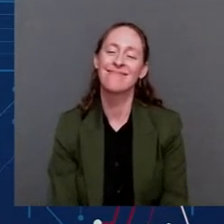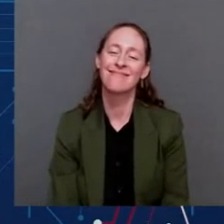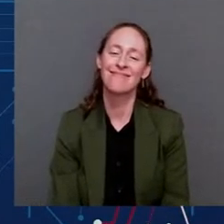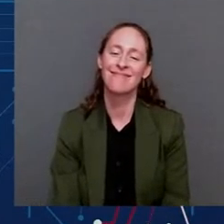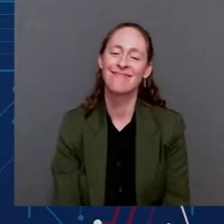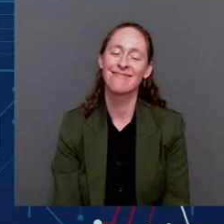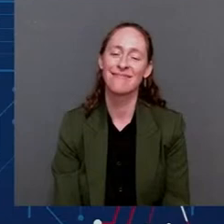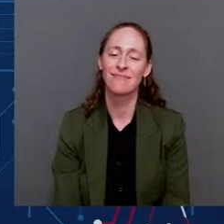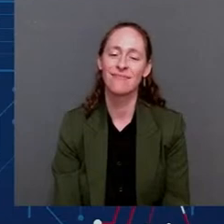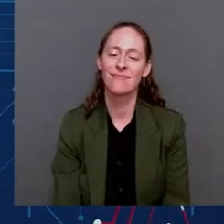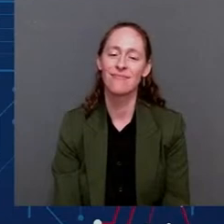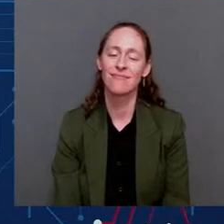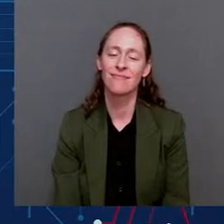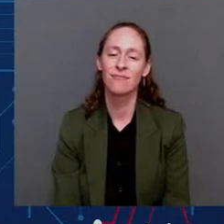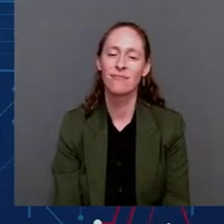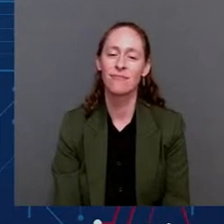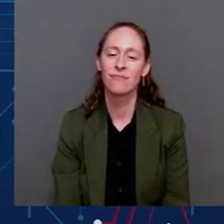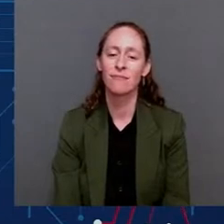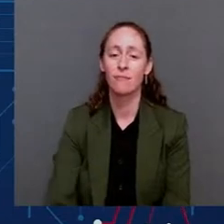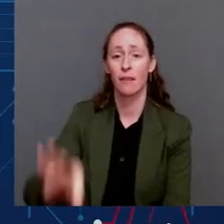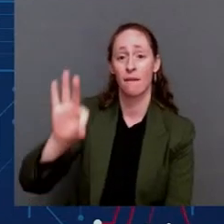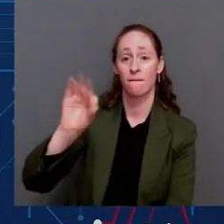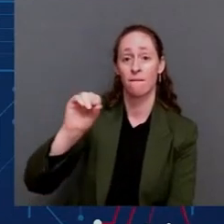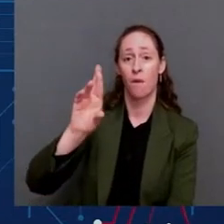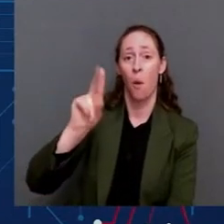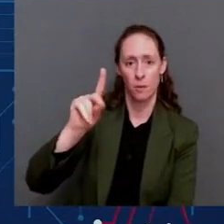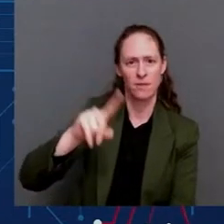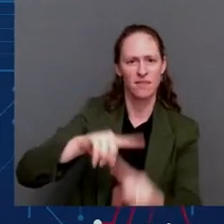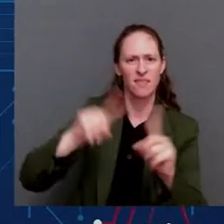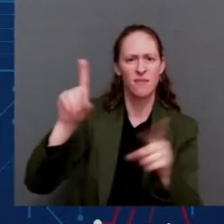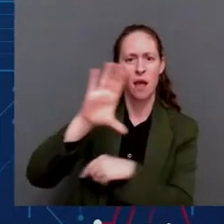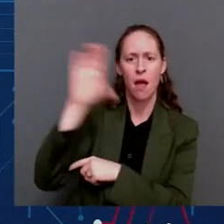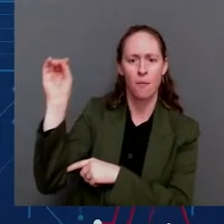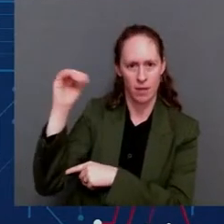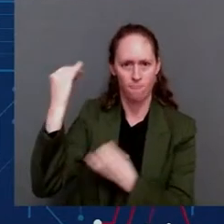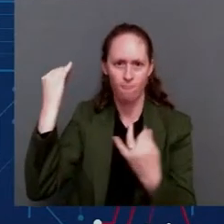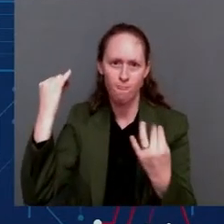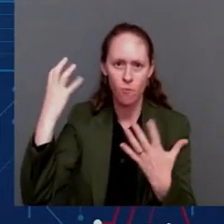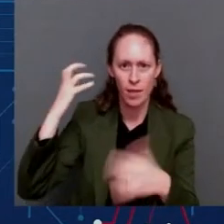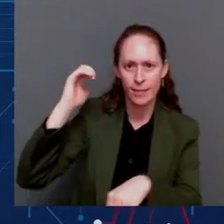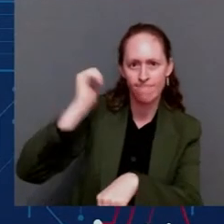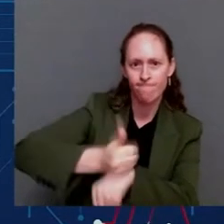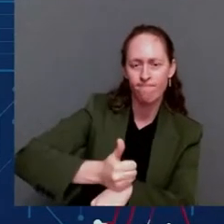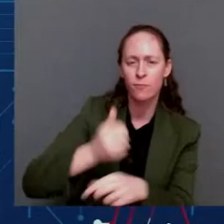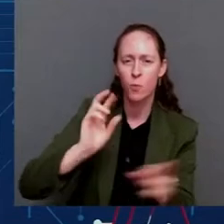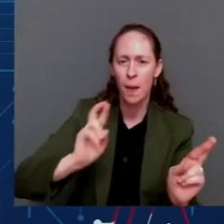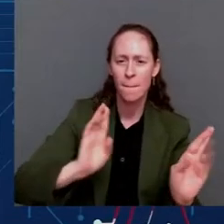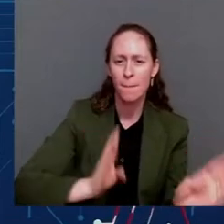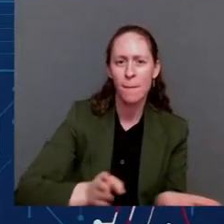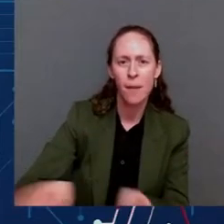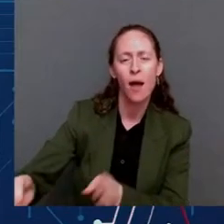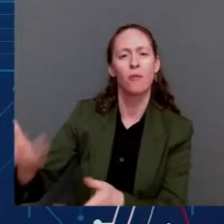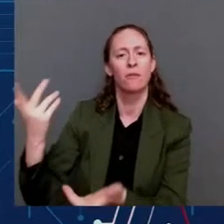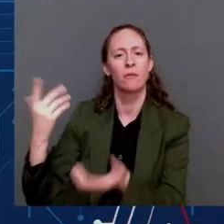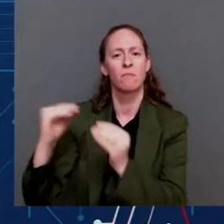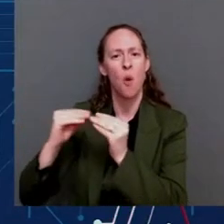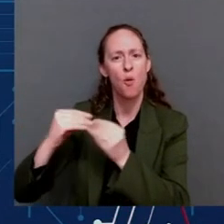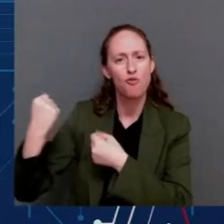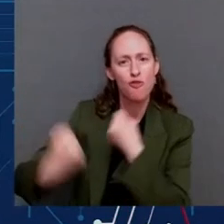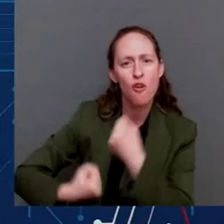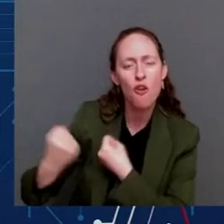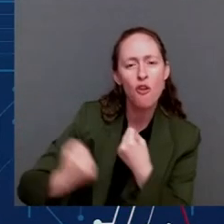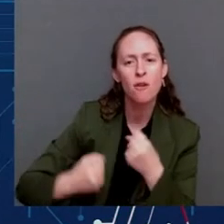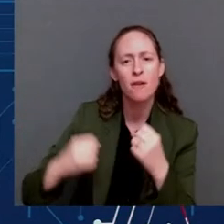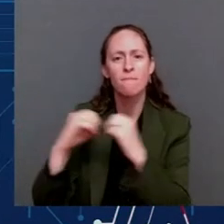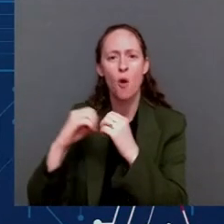plants. And just yesterday, an $83 million investment from Stellantis into their Dundee engine complex here in Michigan. On top of